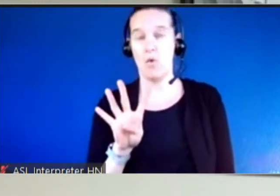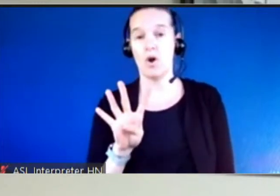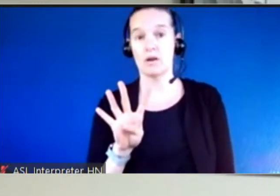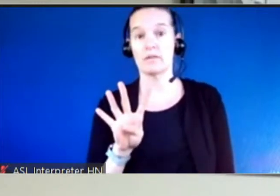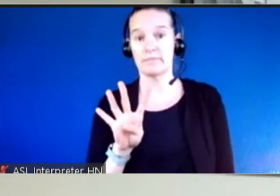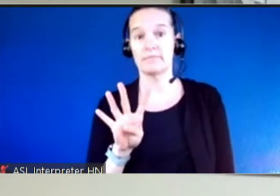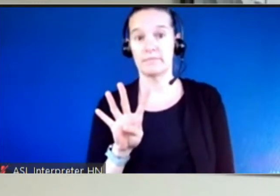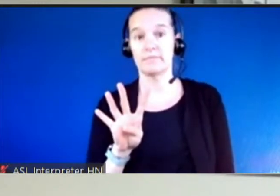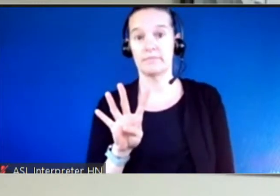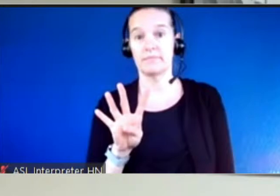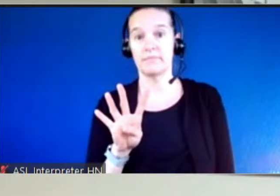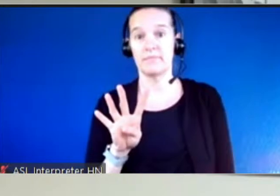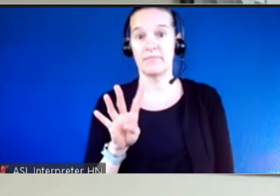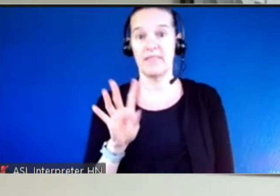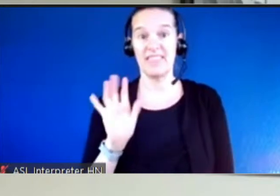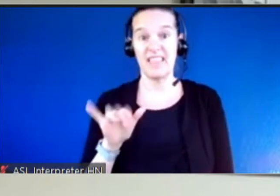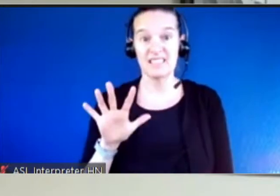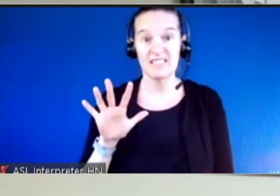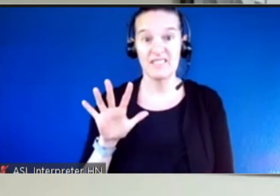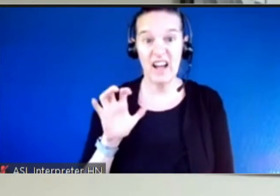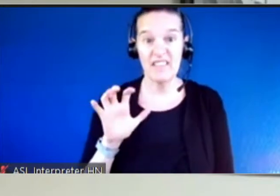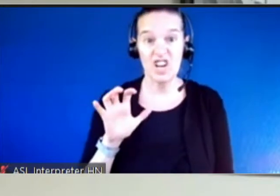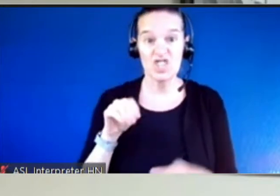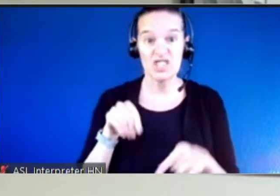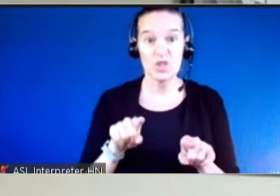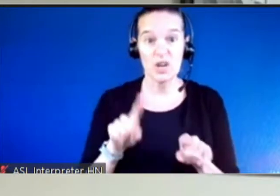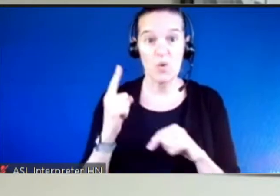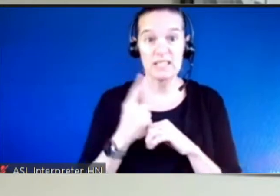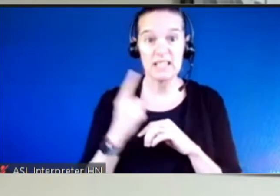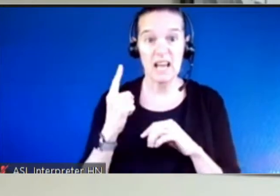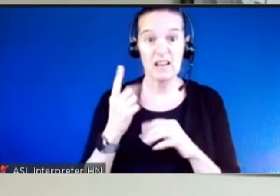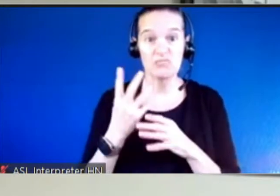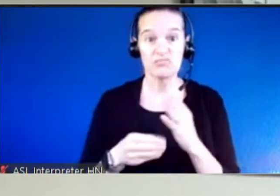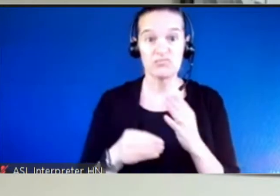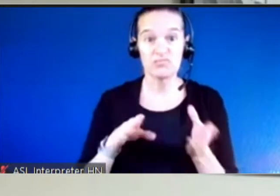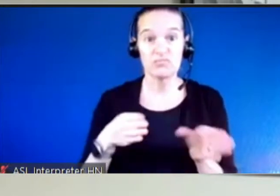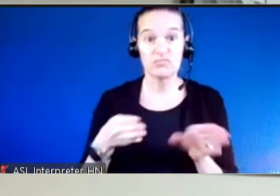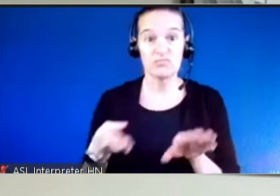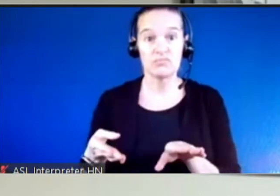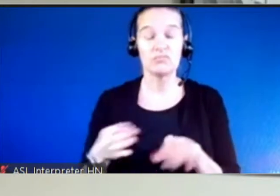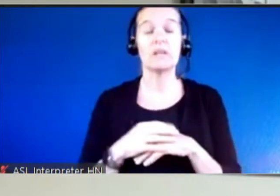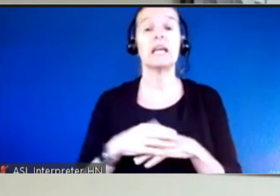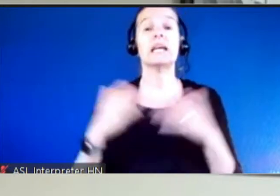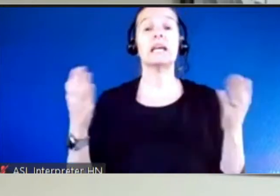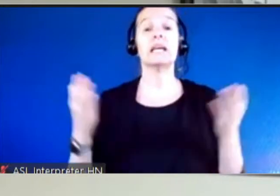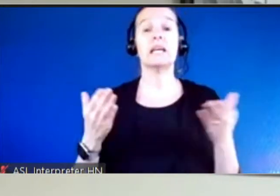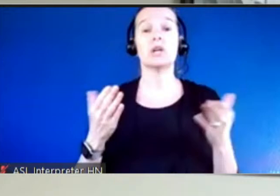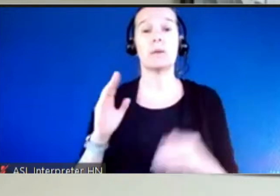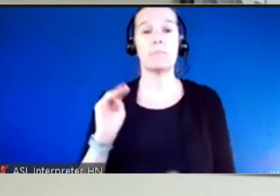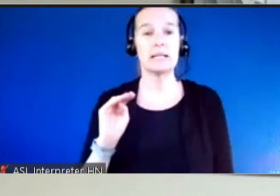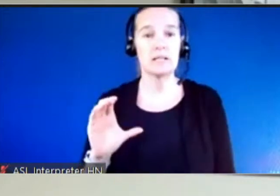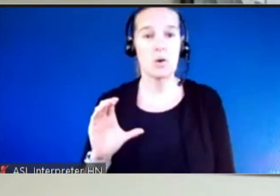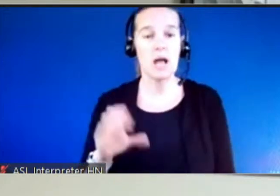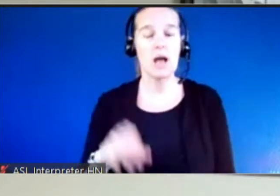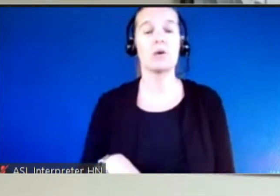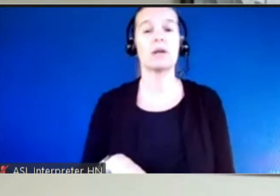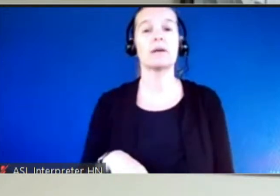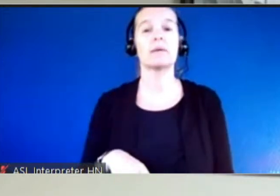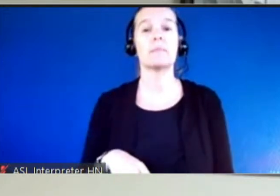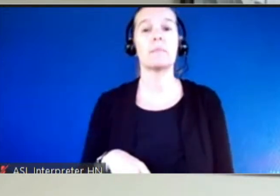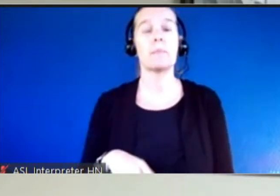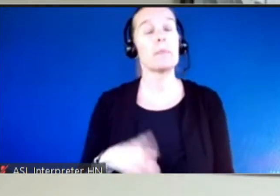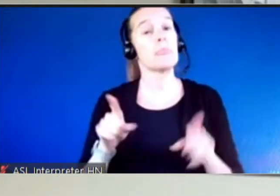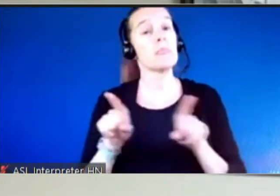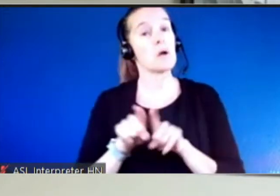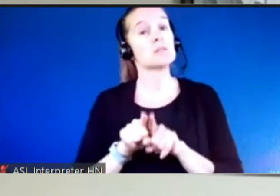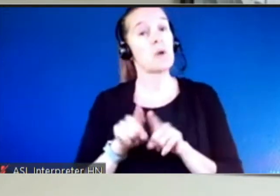42,484. That was 500 in a day. Here in Mendocino County, we also have a very high